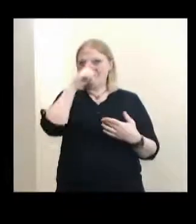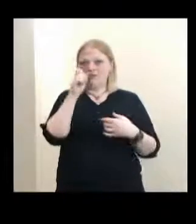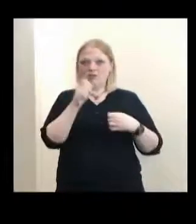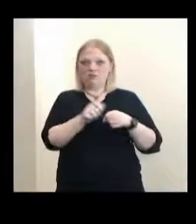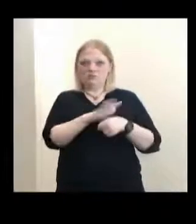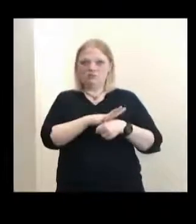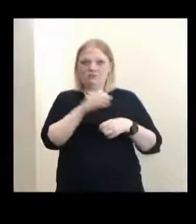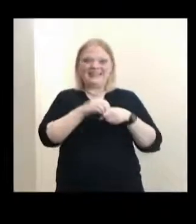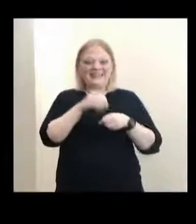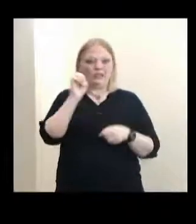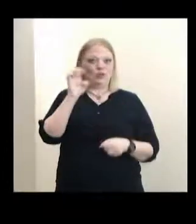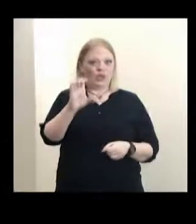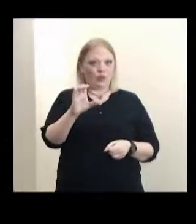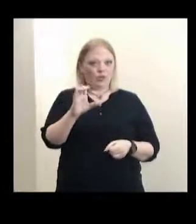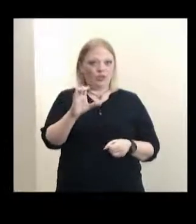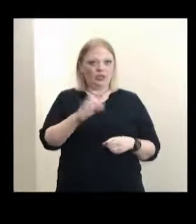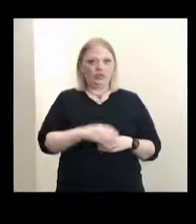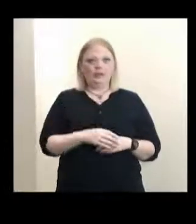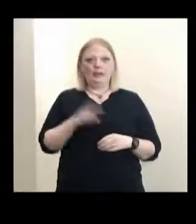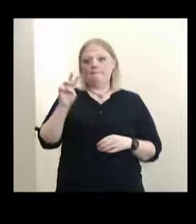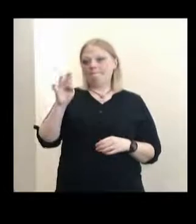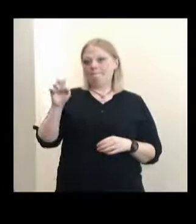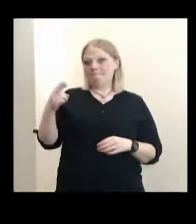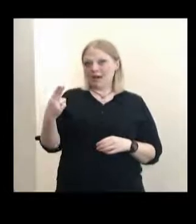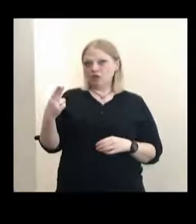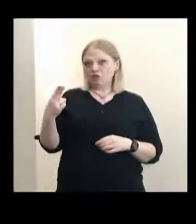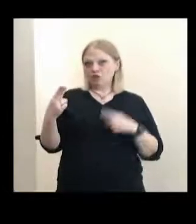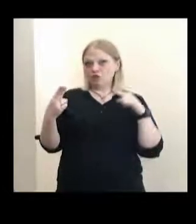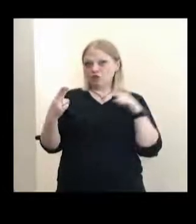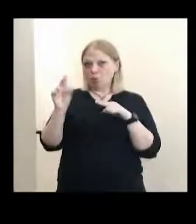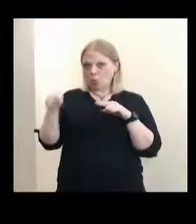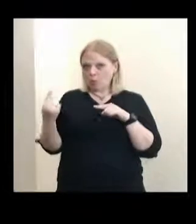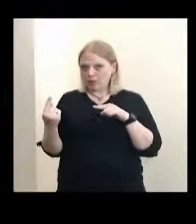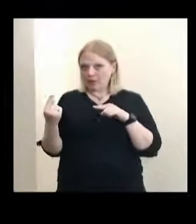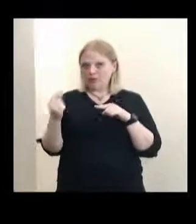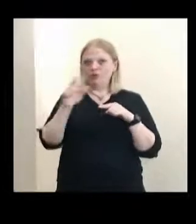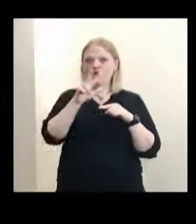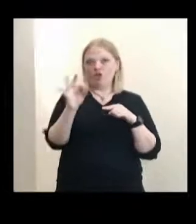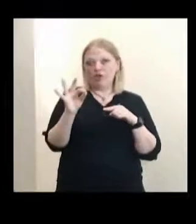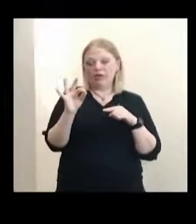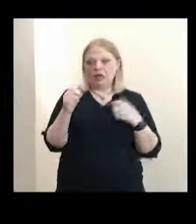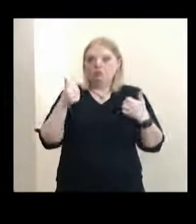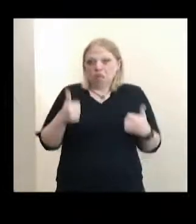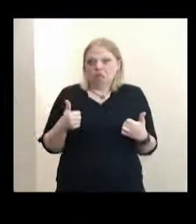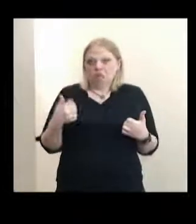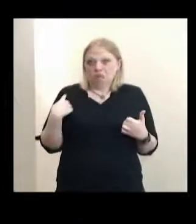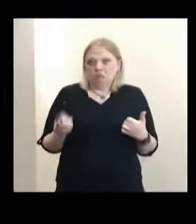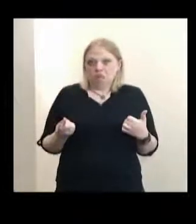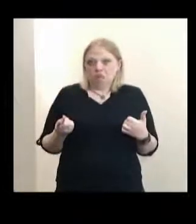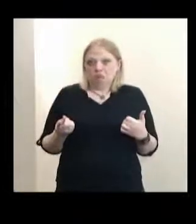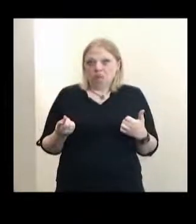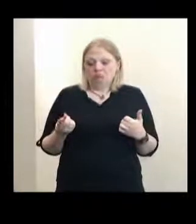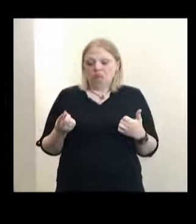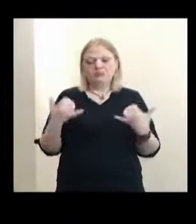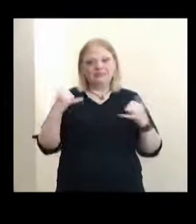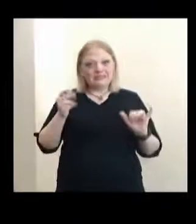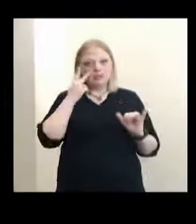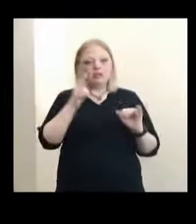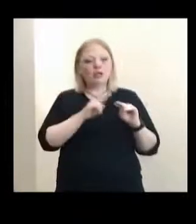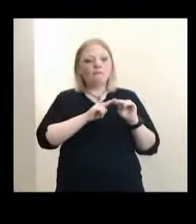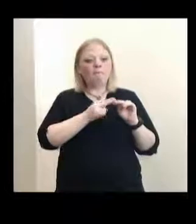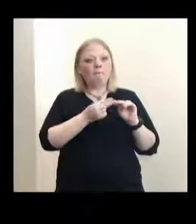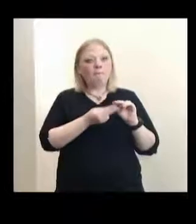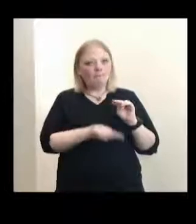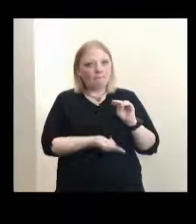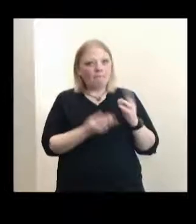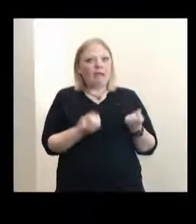County. The number in March is only 39. That's good. We are continuing to see a drop in the number of deaths,